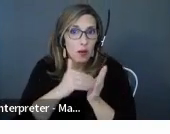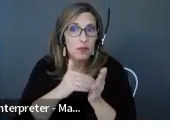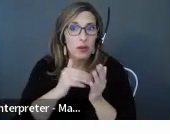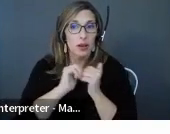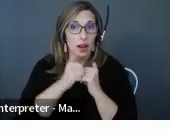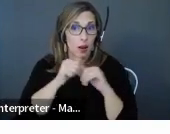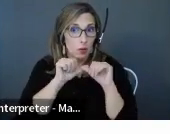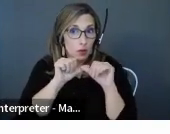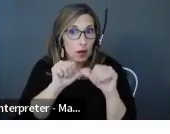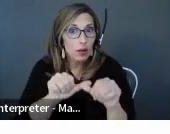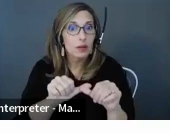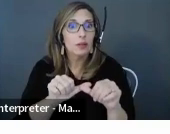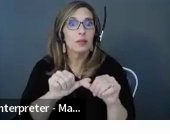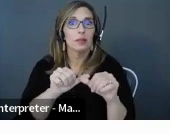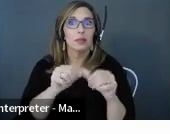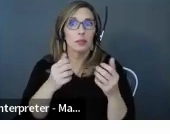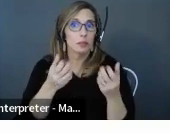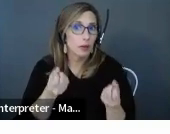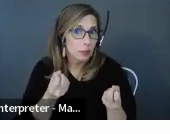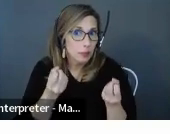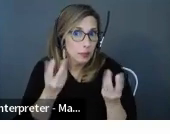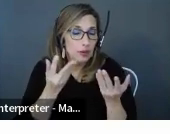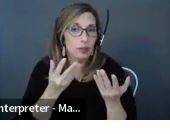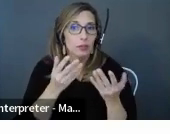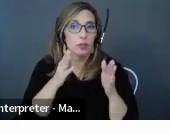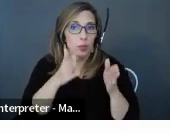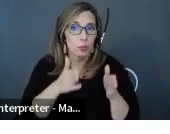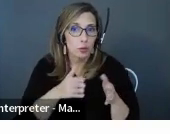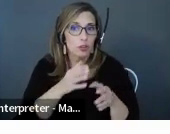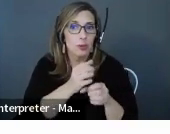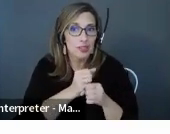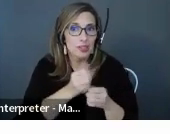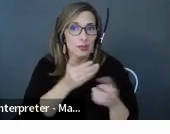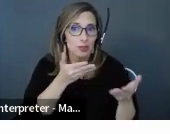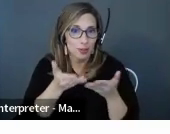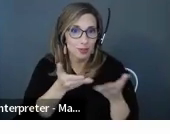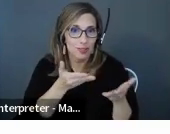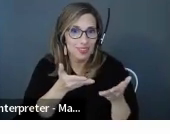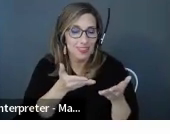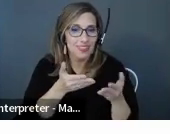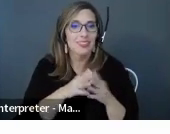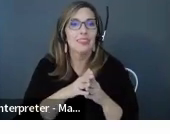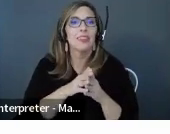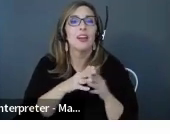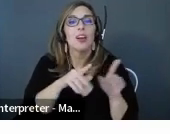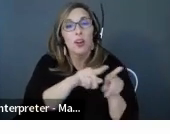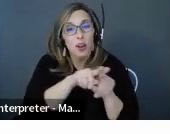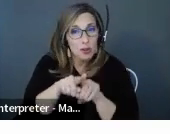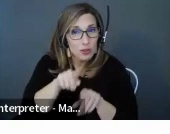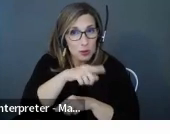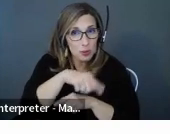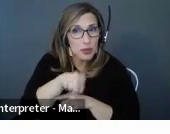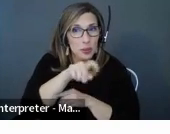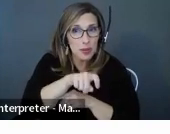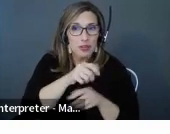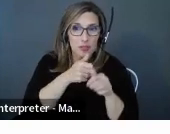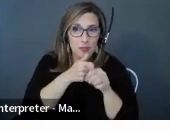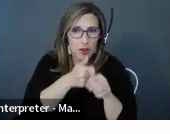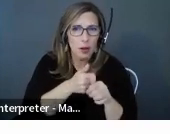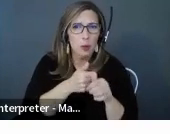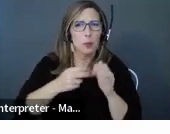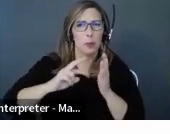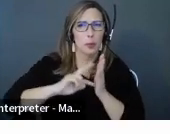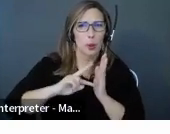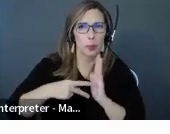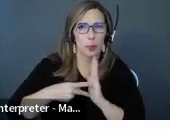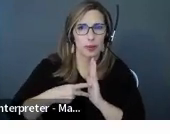duration an individual can receive the service. And state plan services also must abide by the purpose of the